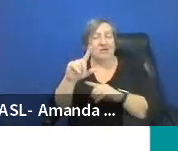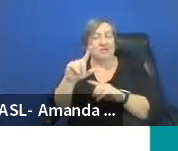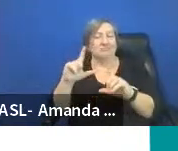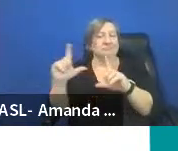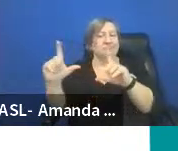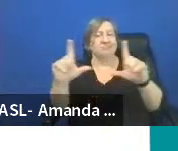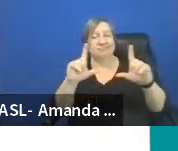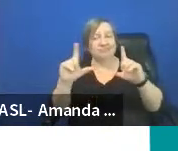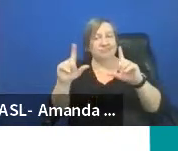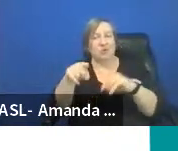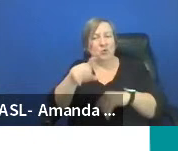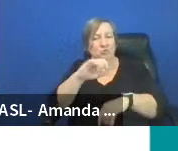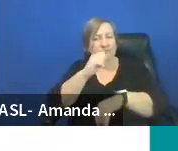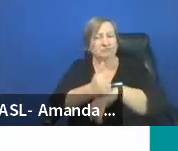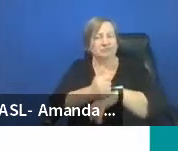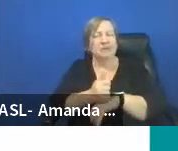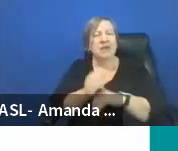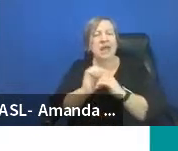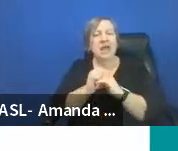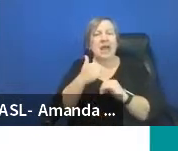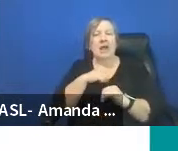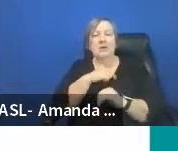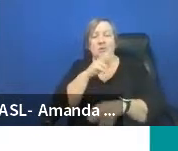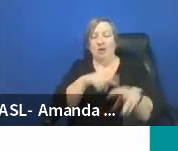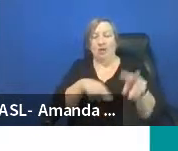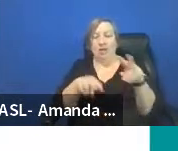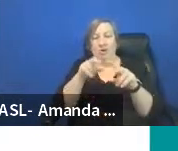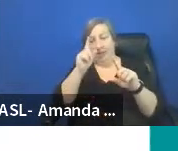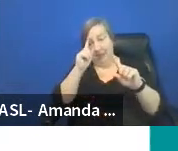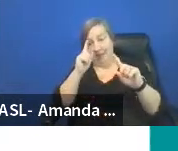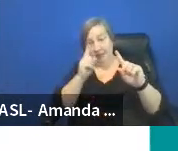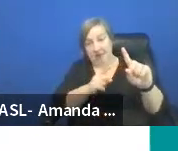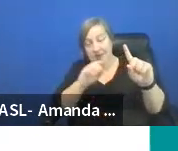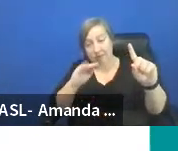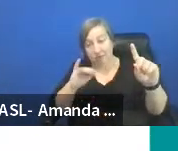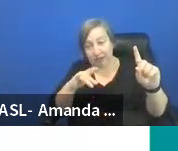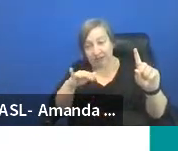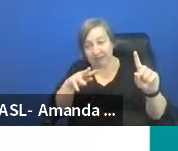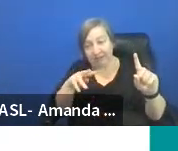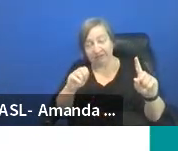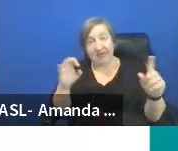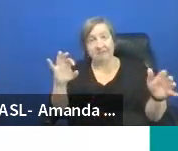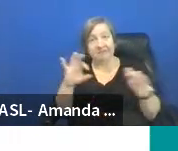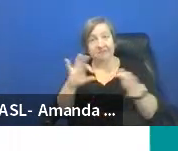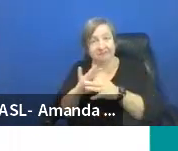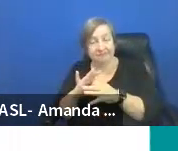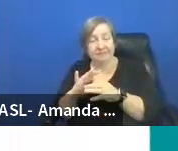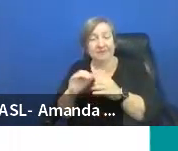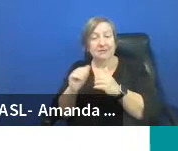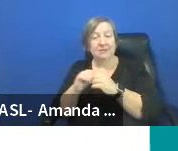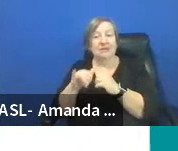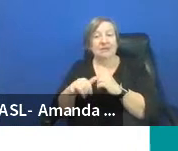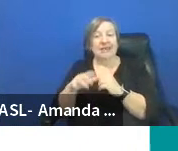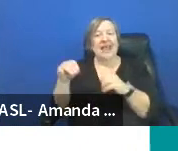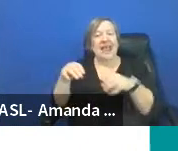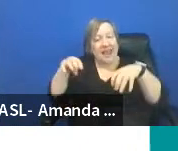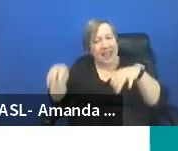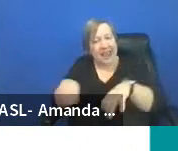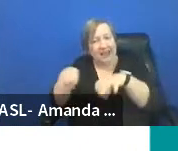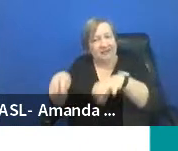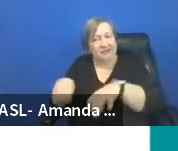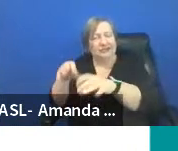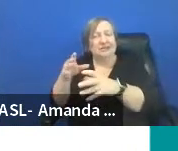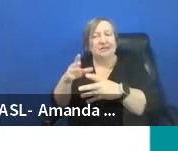on, both how are we looking at the objectives and tying this to our equity objectives, but also that action piece and engaging